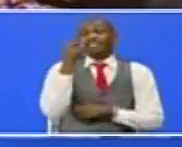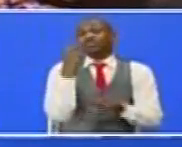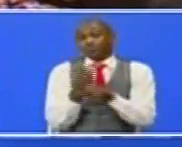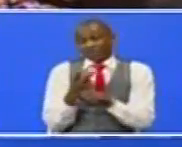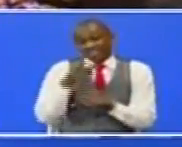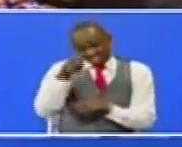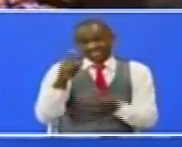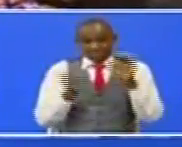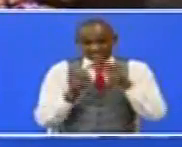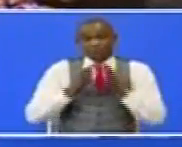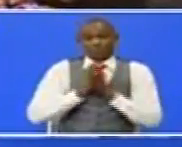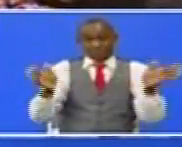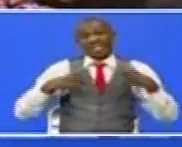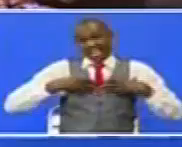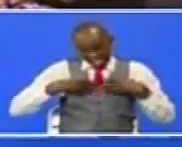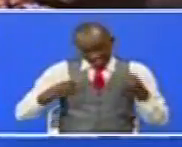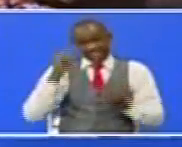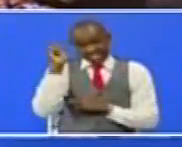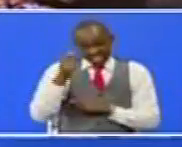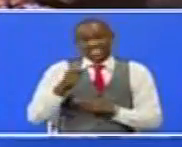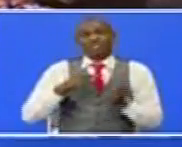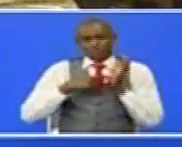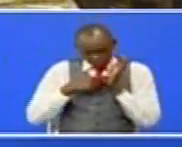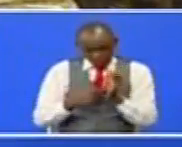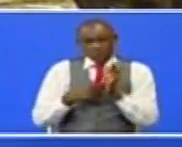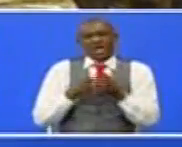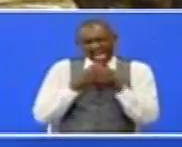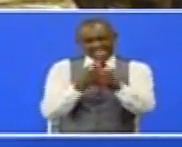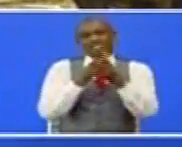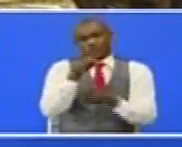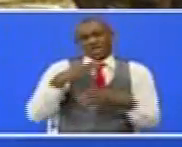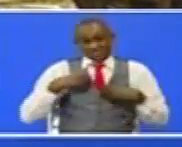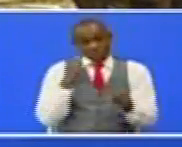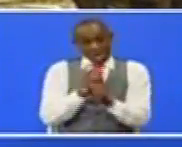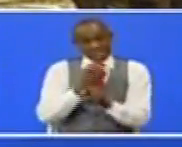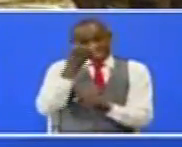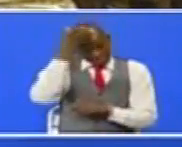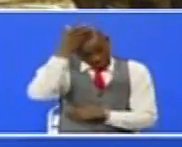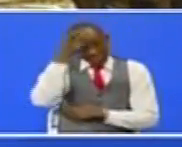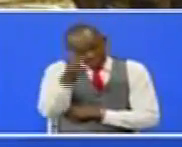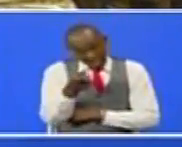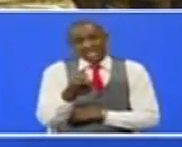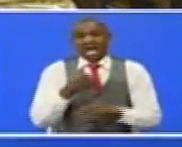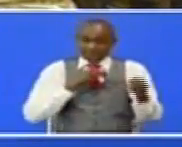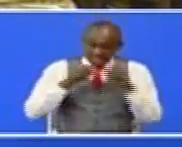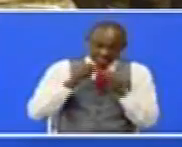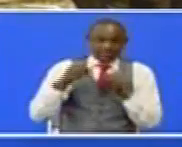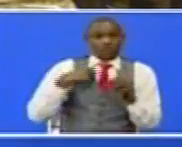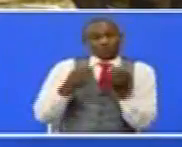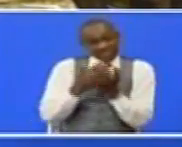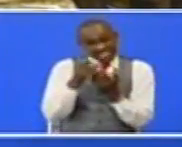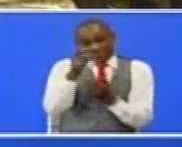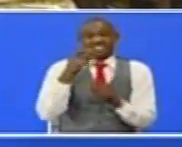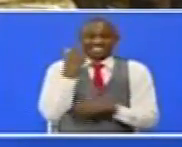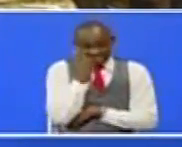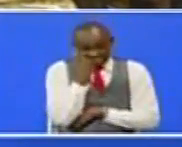the then Ministry of Public Health in Kenya released revised guidelines for health workers in the diagnosis and management of Kala Azar